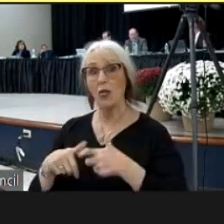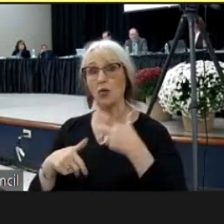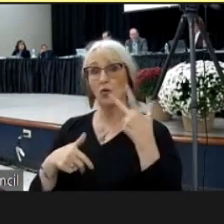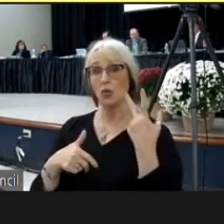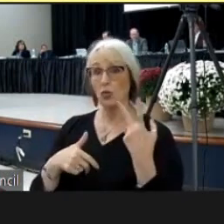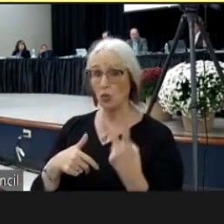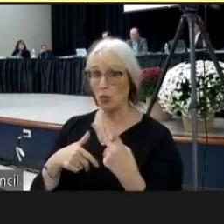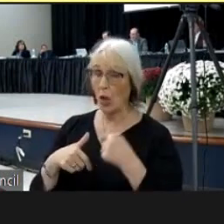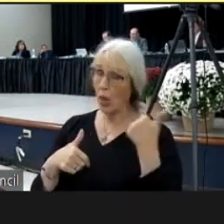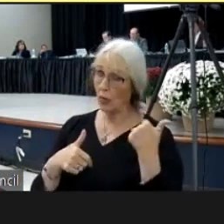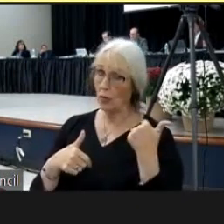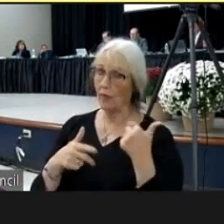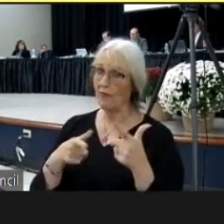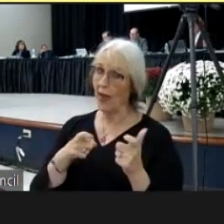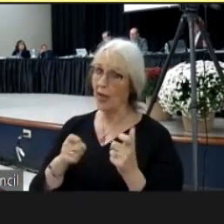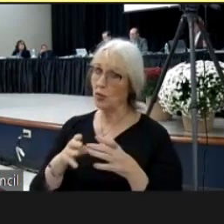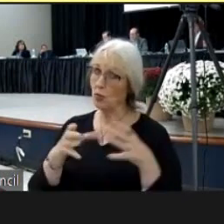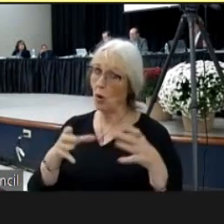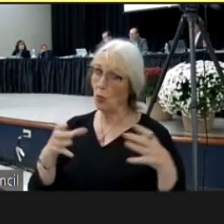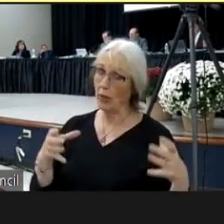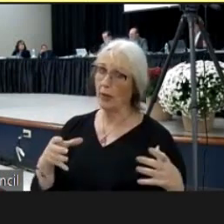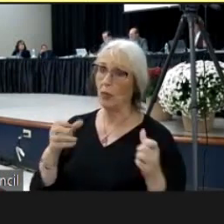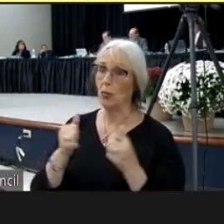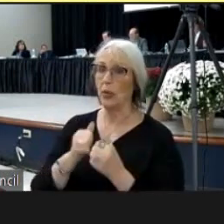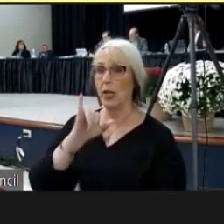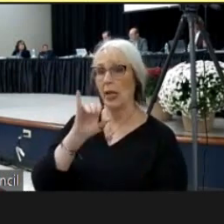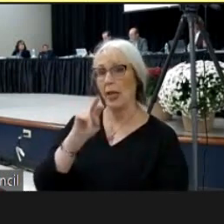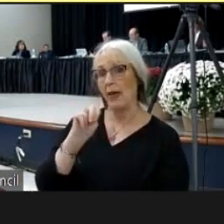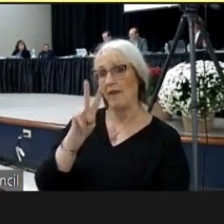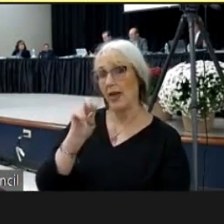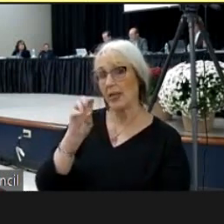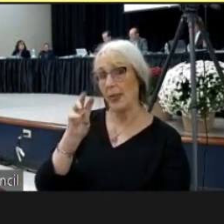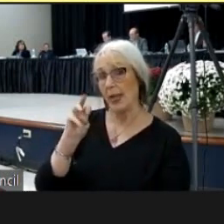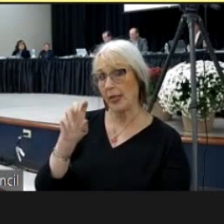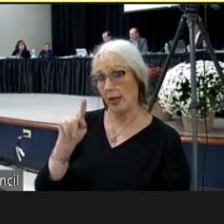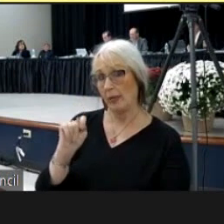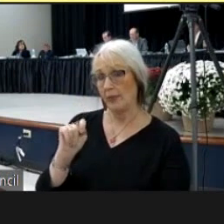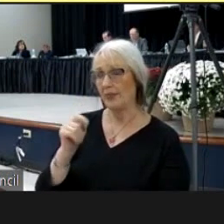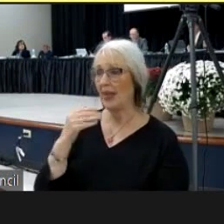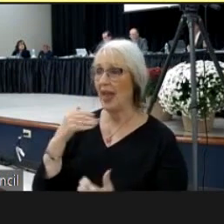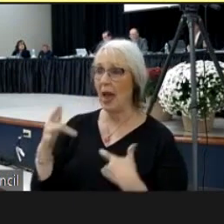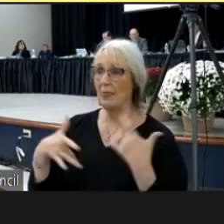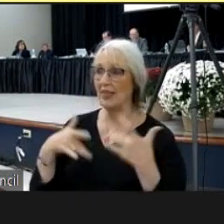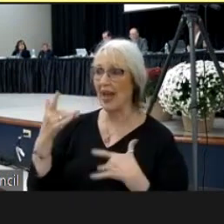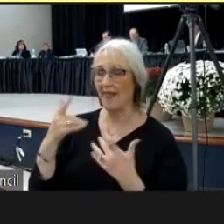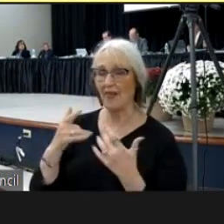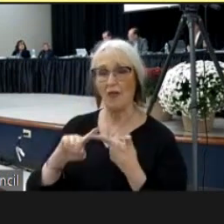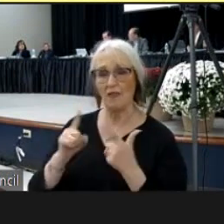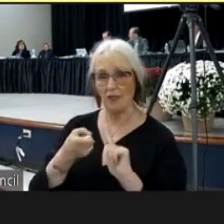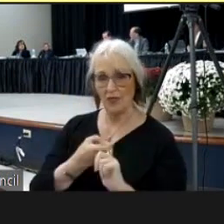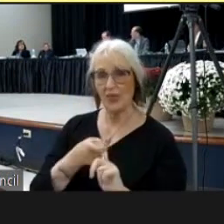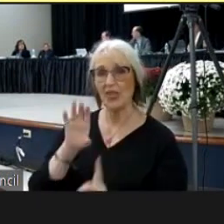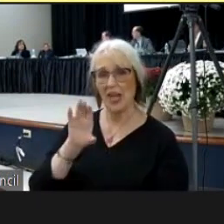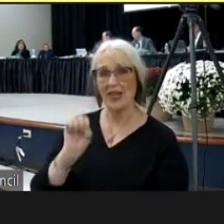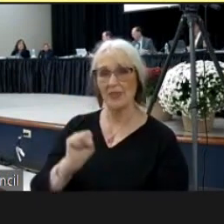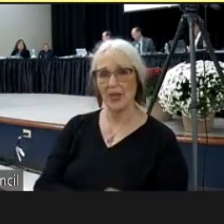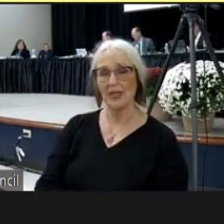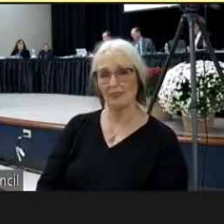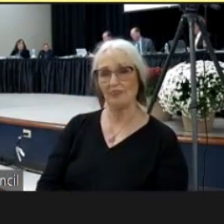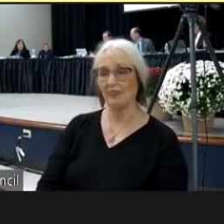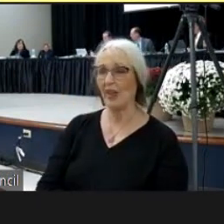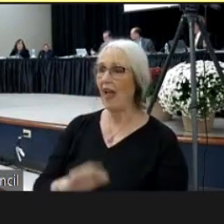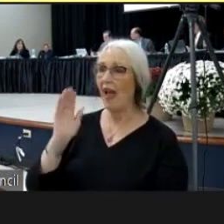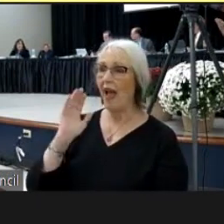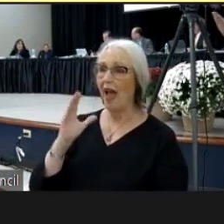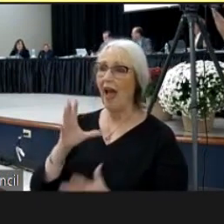city in terms of an investment of this size. So excited about this park for our friends in China Spring and for the city as a whole. I echo